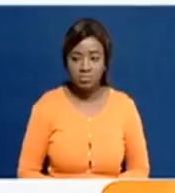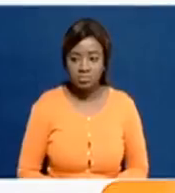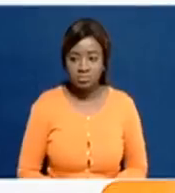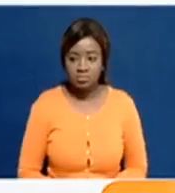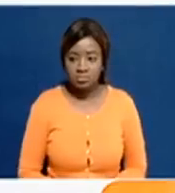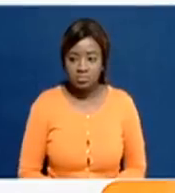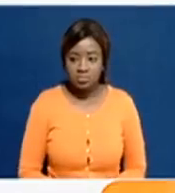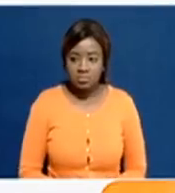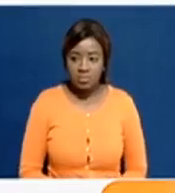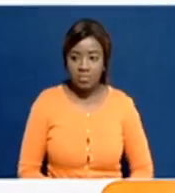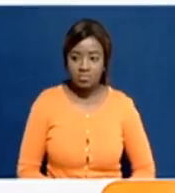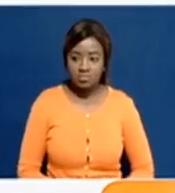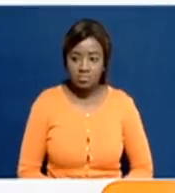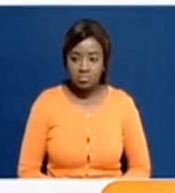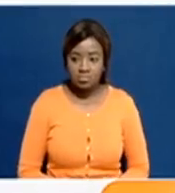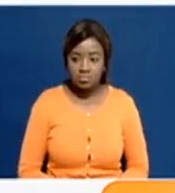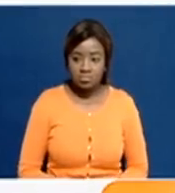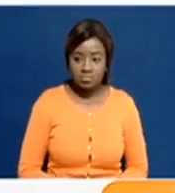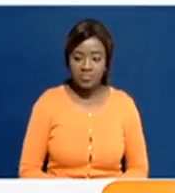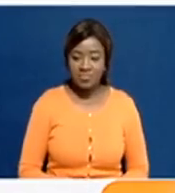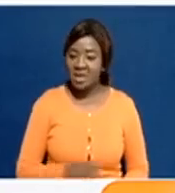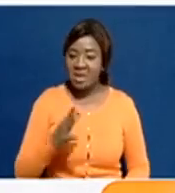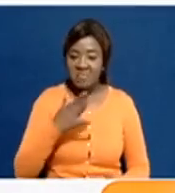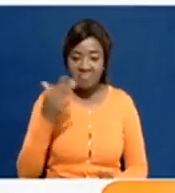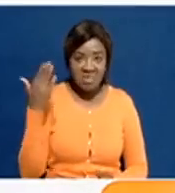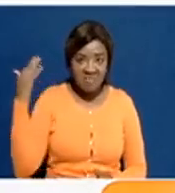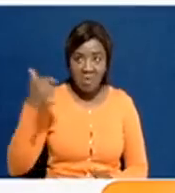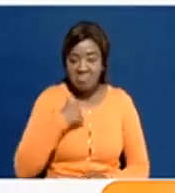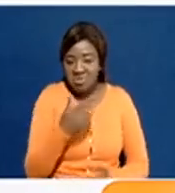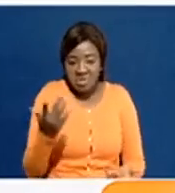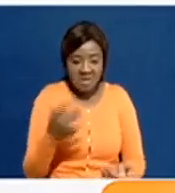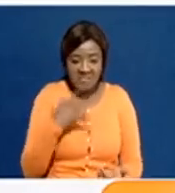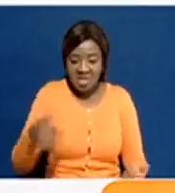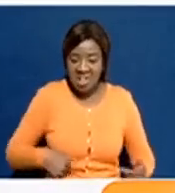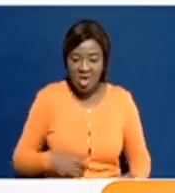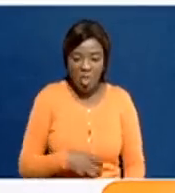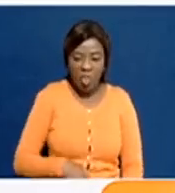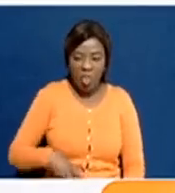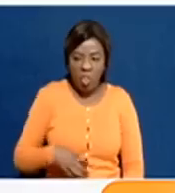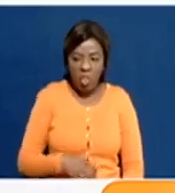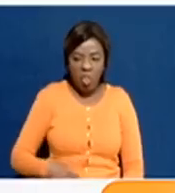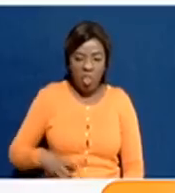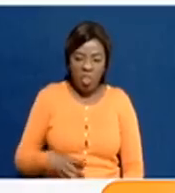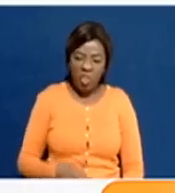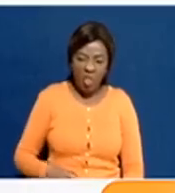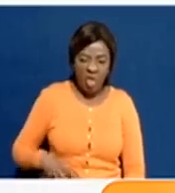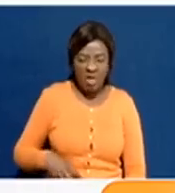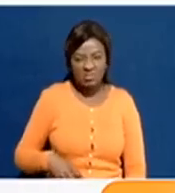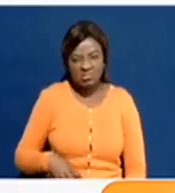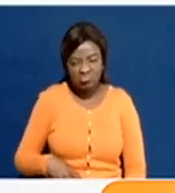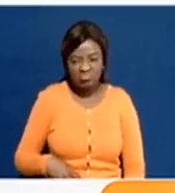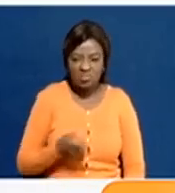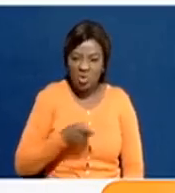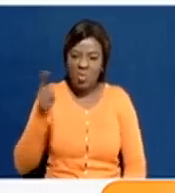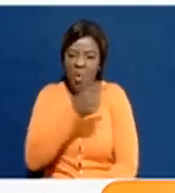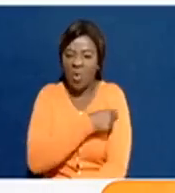Well, it was just a general stomach upset. That would go away. You know, I would go to the hospital, well, one of